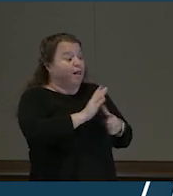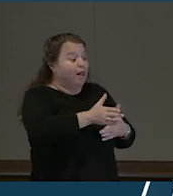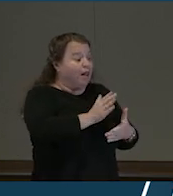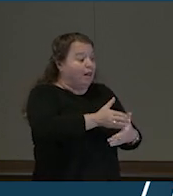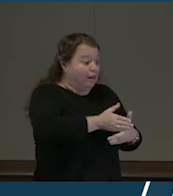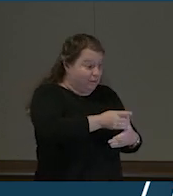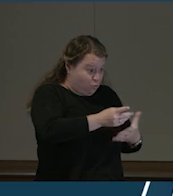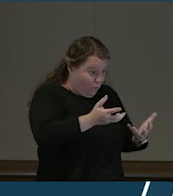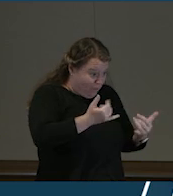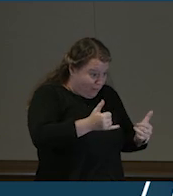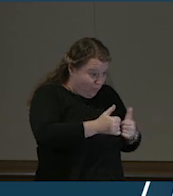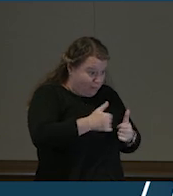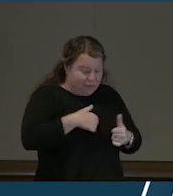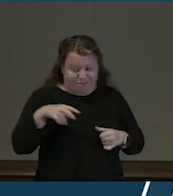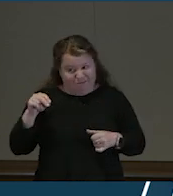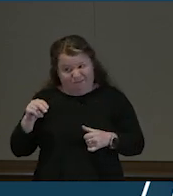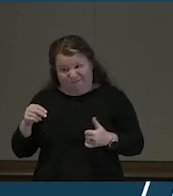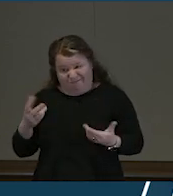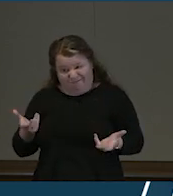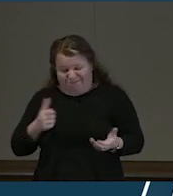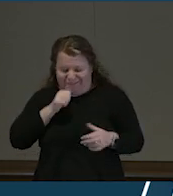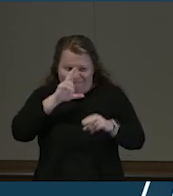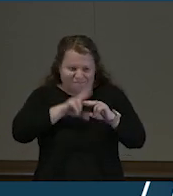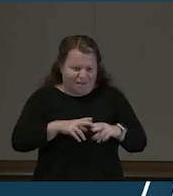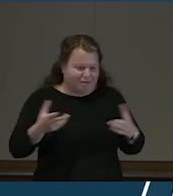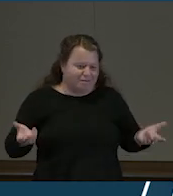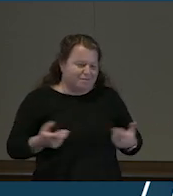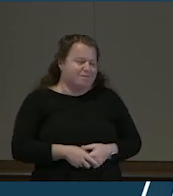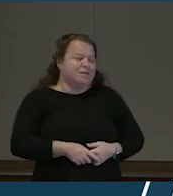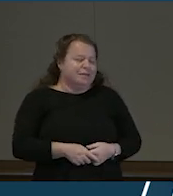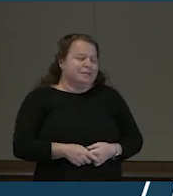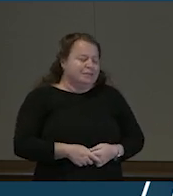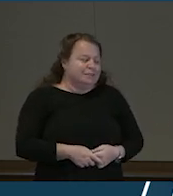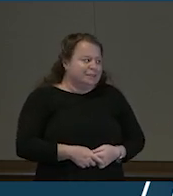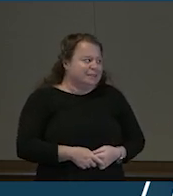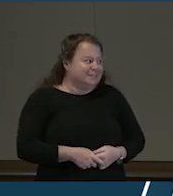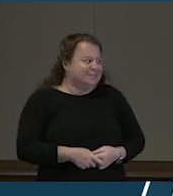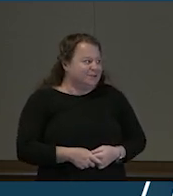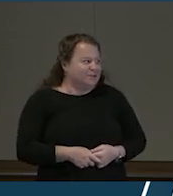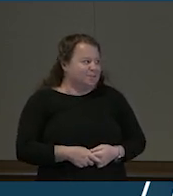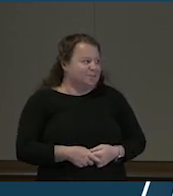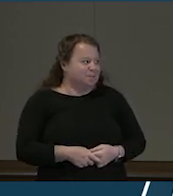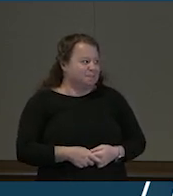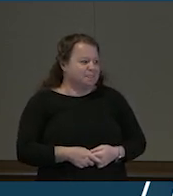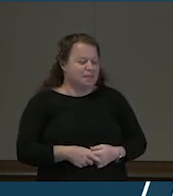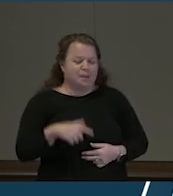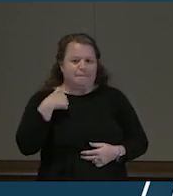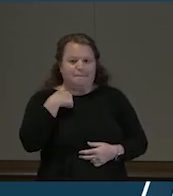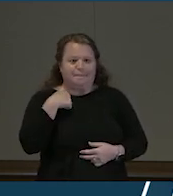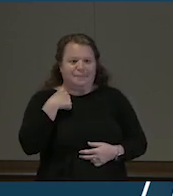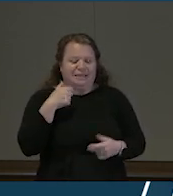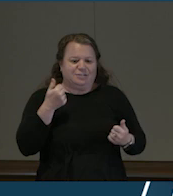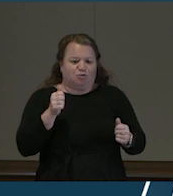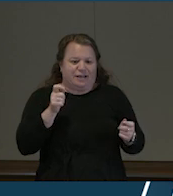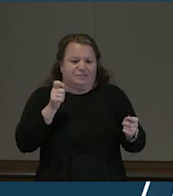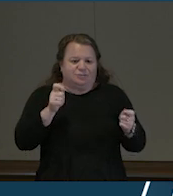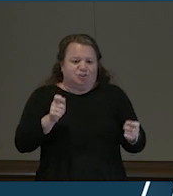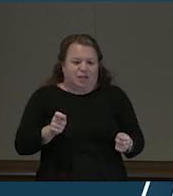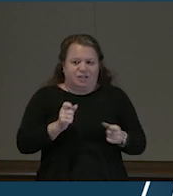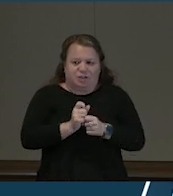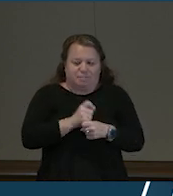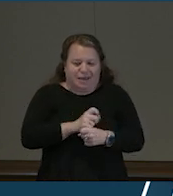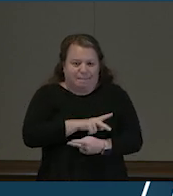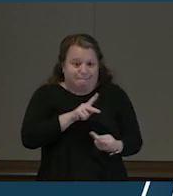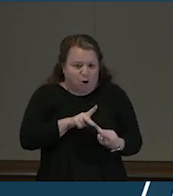It's not fun, right? It's not fun. So me wanting to like make it perfect or do what I want it to do, it's like